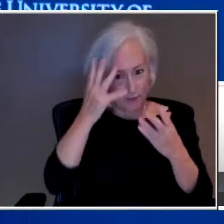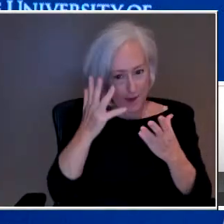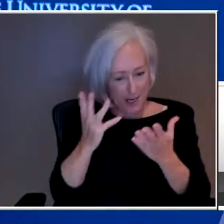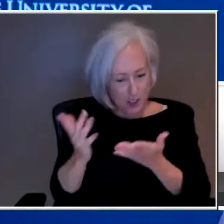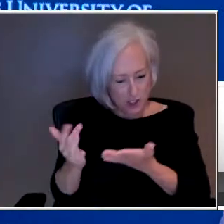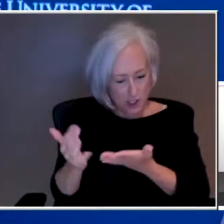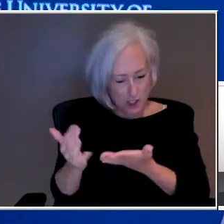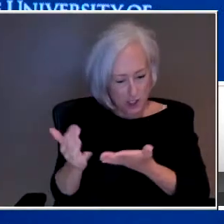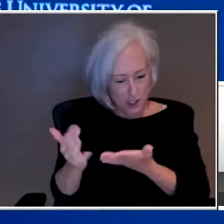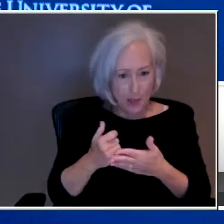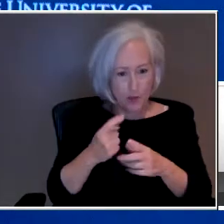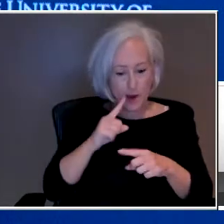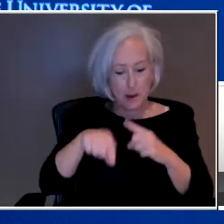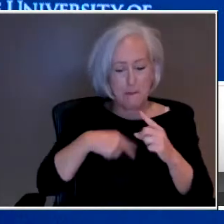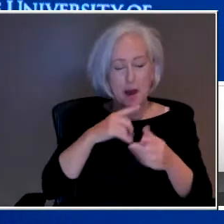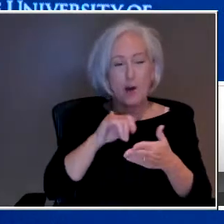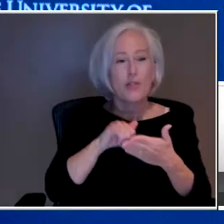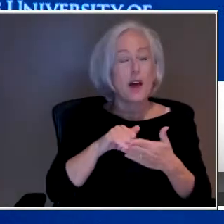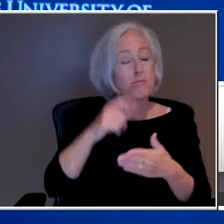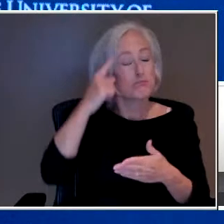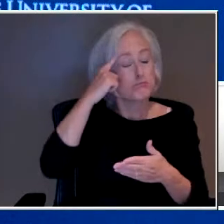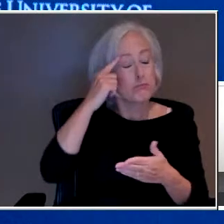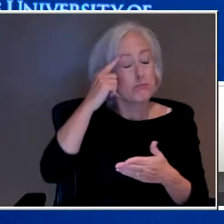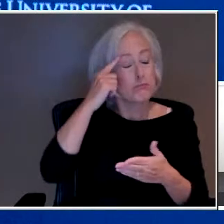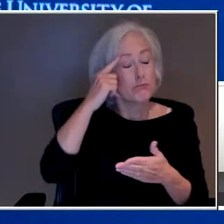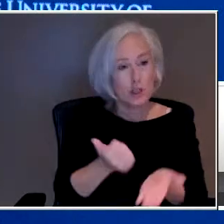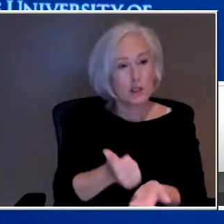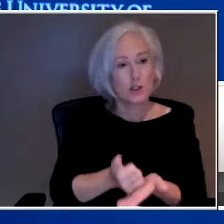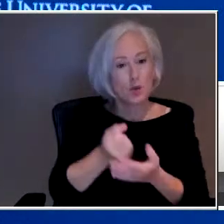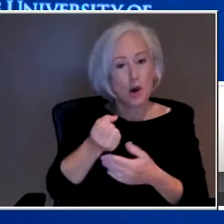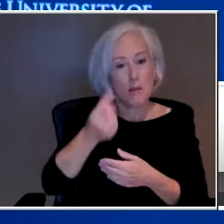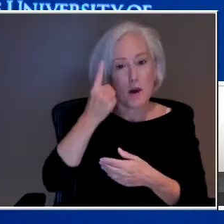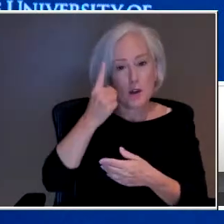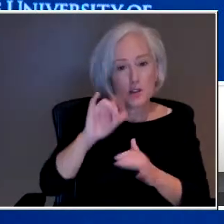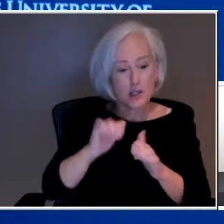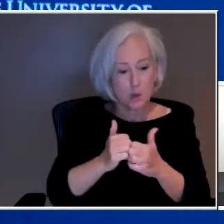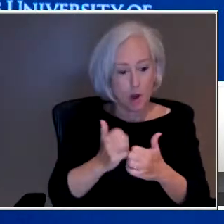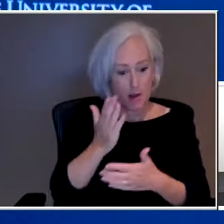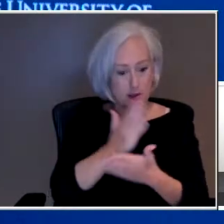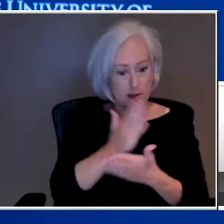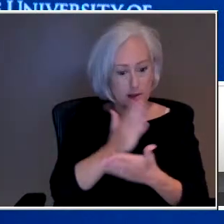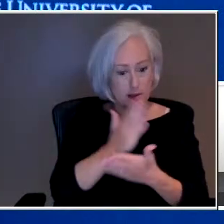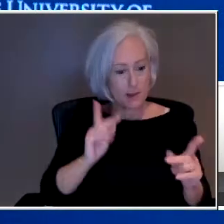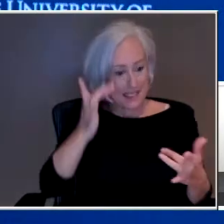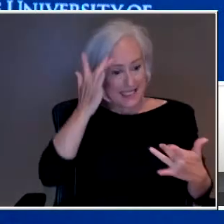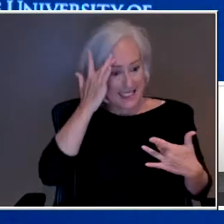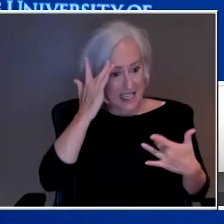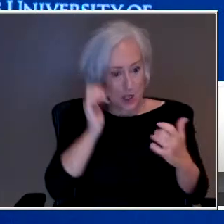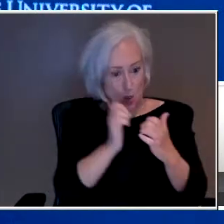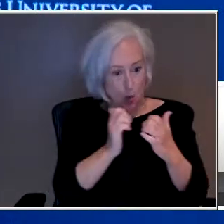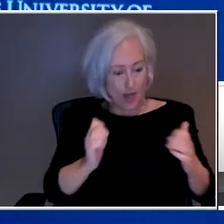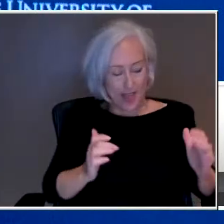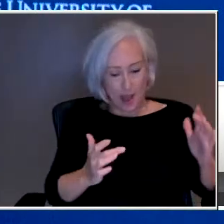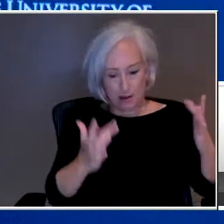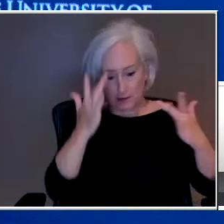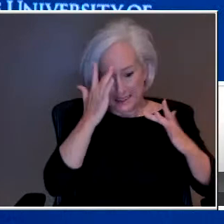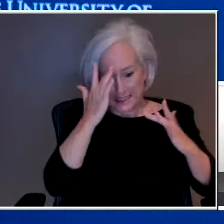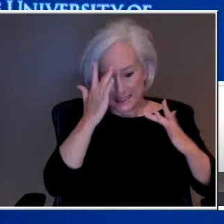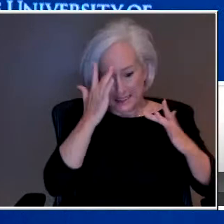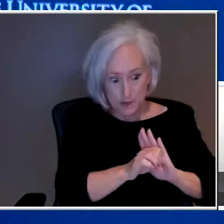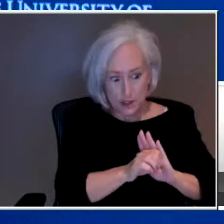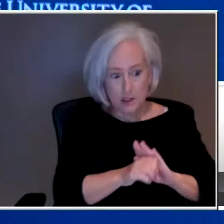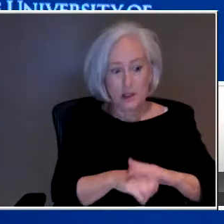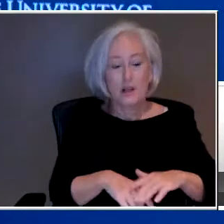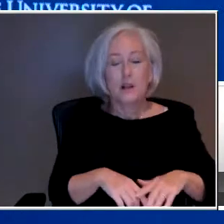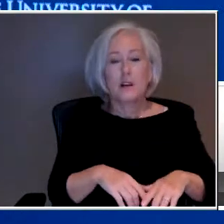I think it's very good in trying to understand why some people are asymptomatic. This also goes to, maybe their immune system in one sense